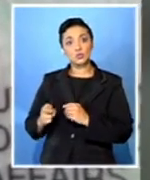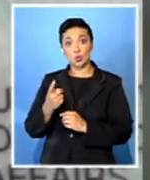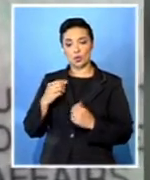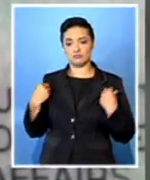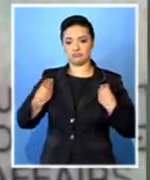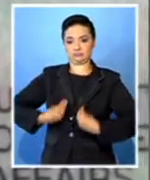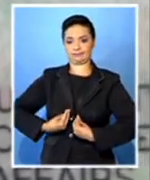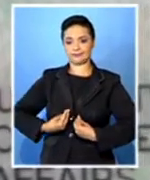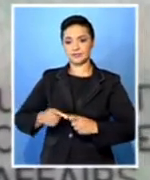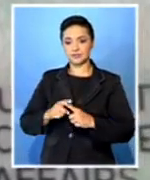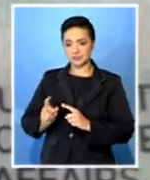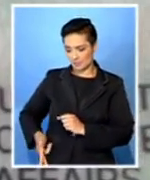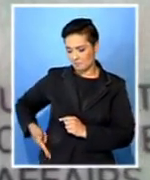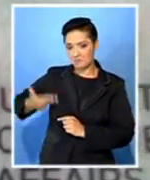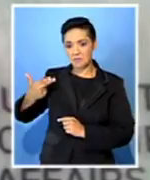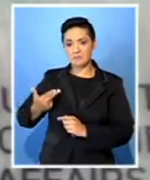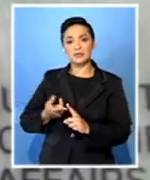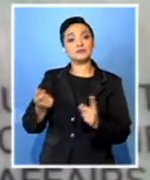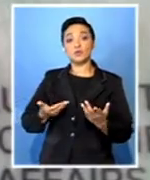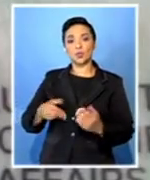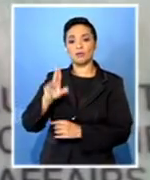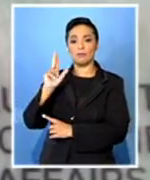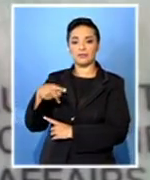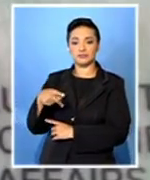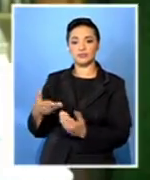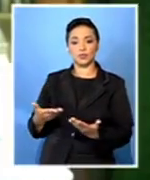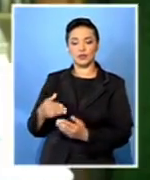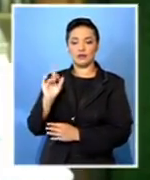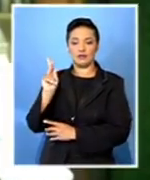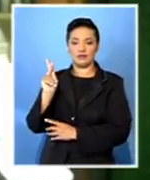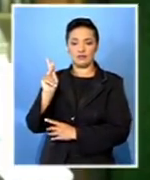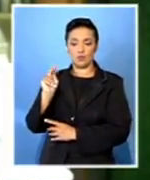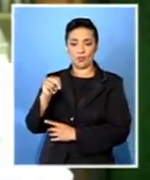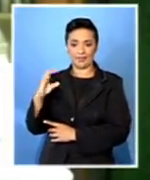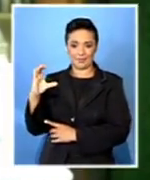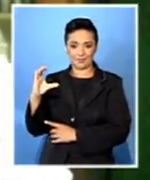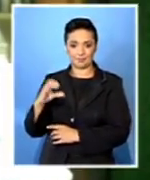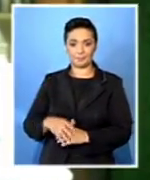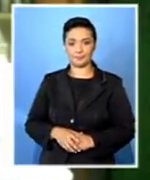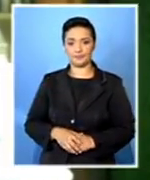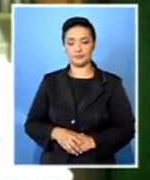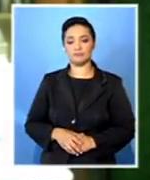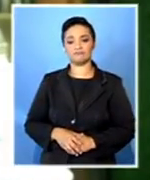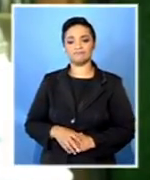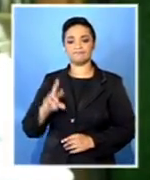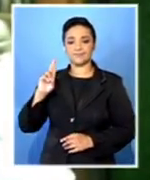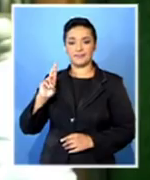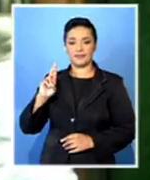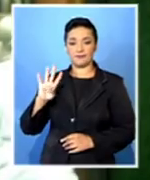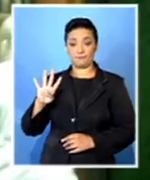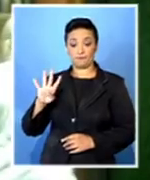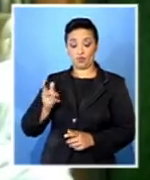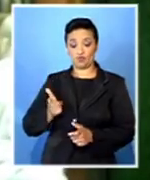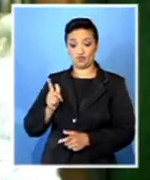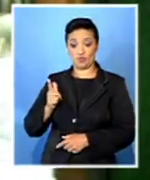military gear and a weapon from his base in Appington in the Northern Cape. That weapon had been found. He was having the R4 with him,